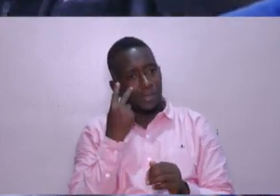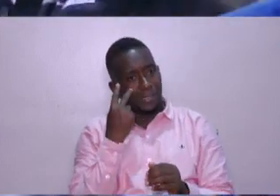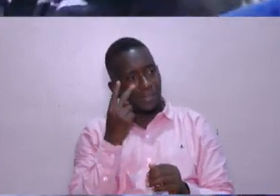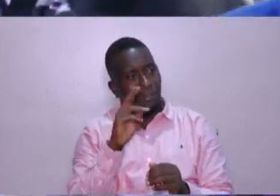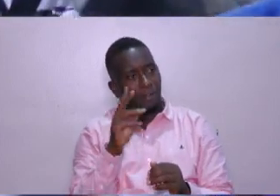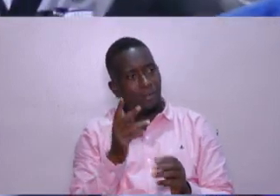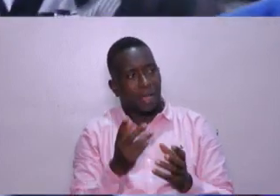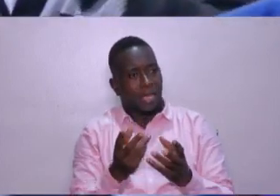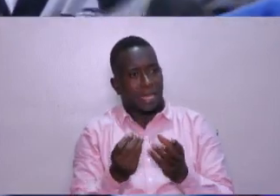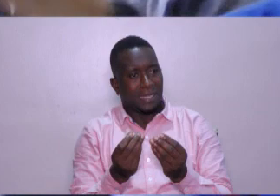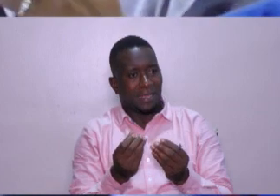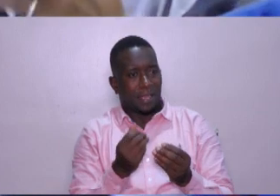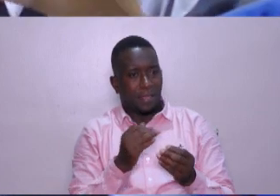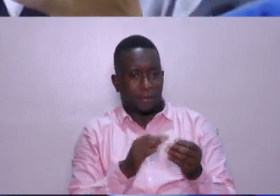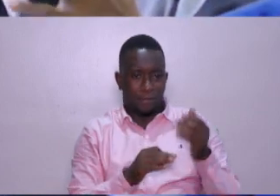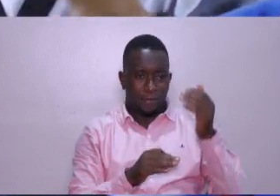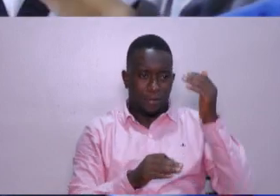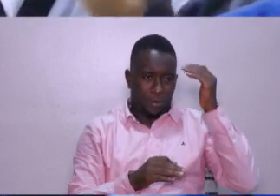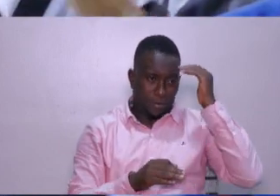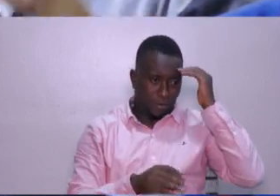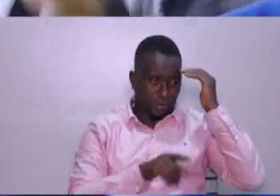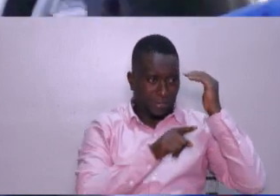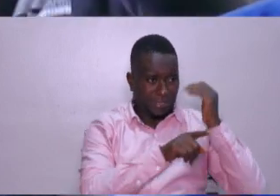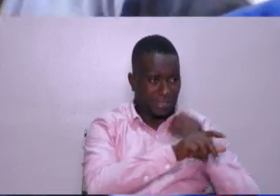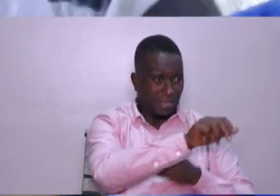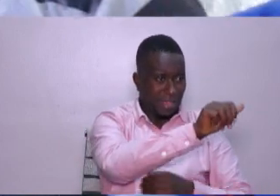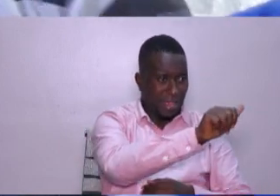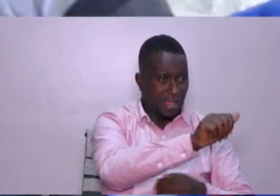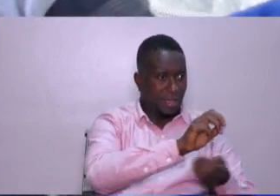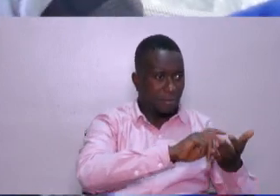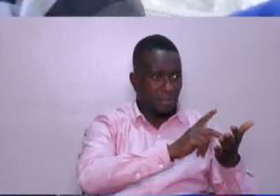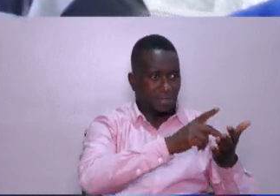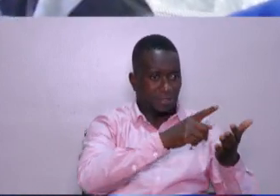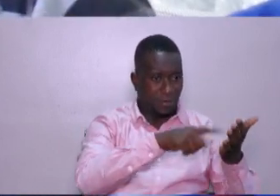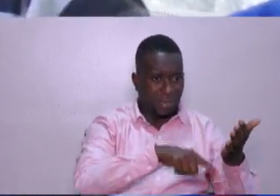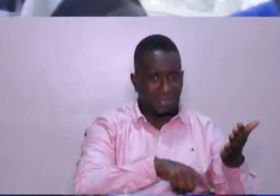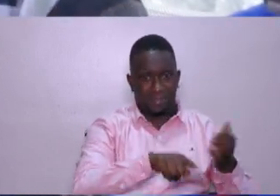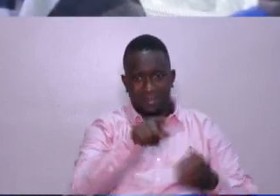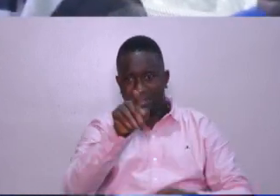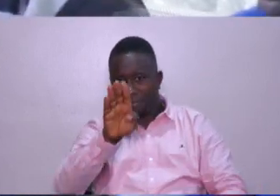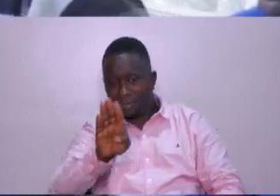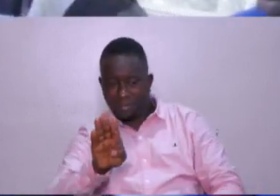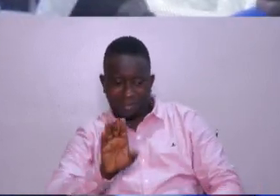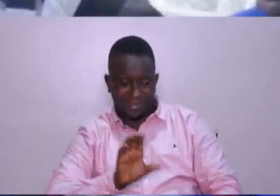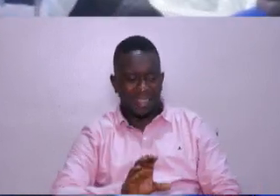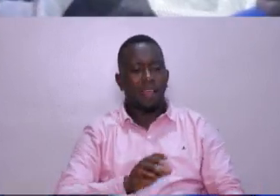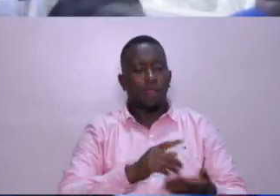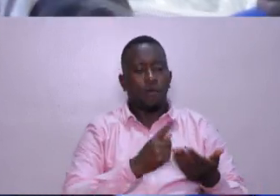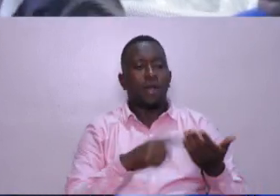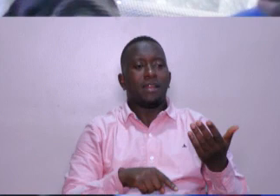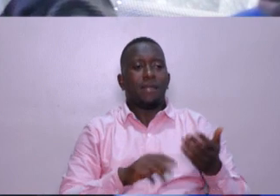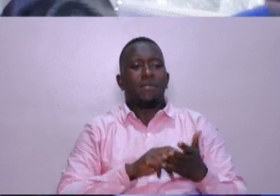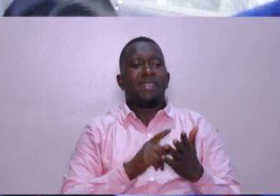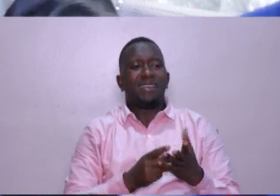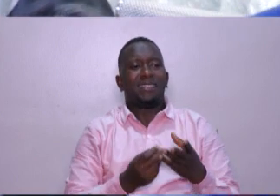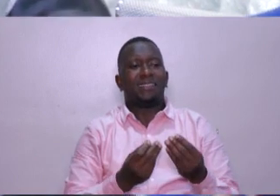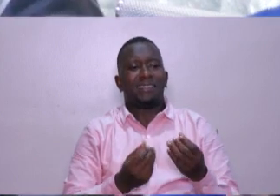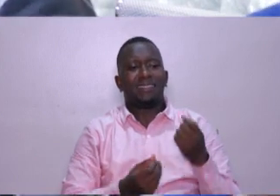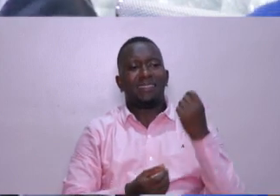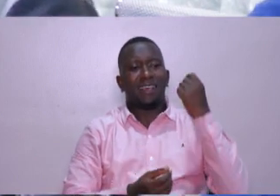block text in the form. This one is a lot understandable.